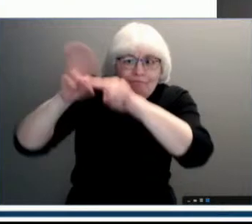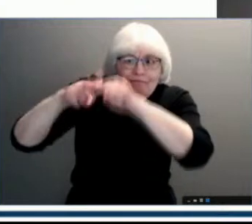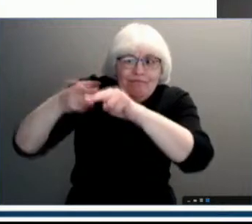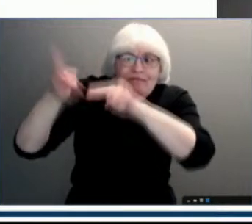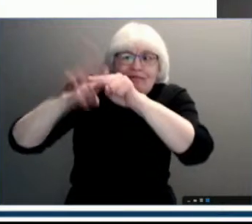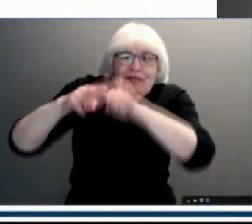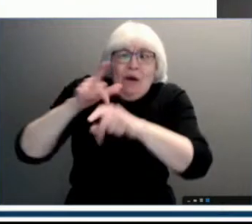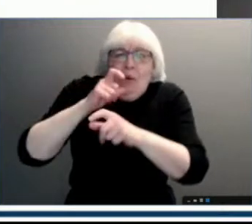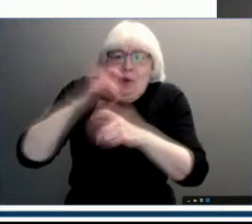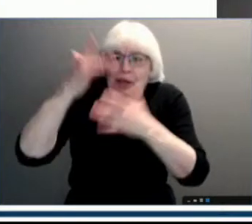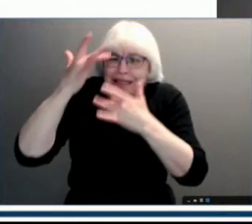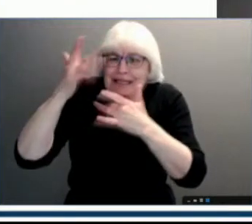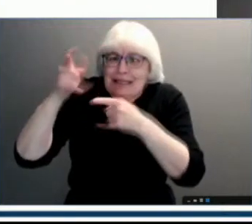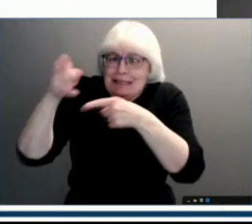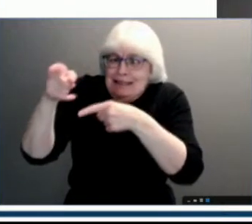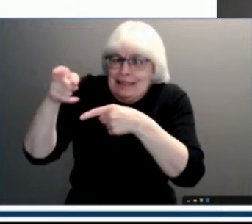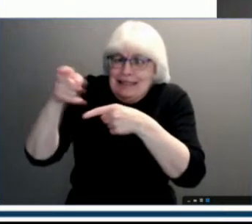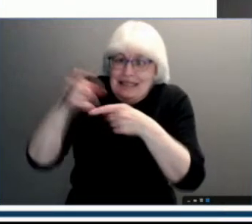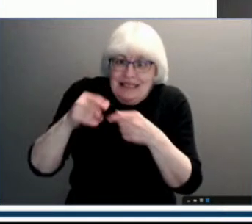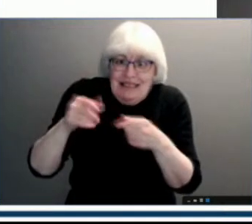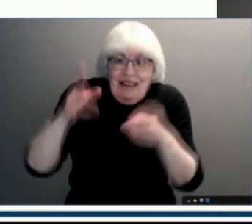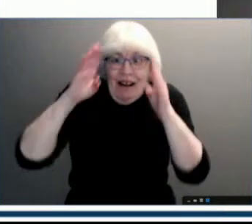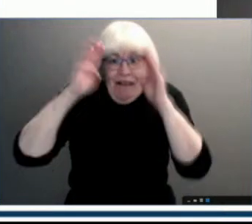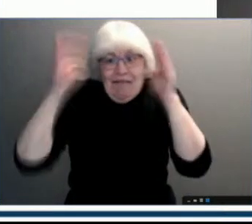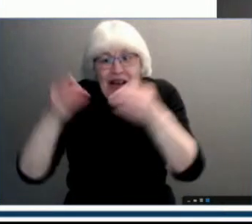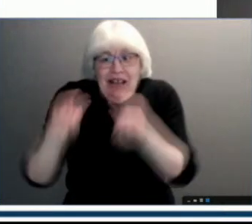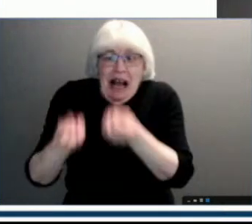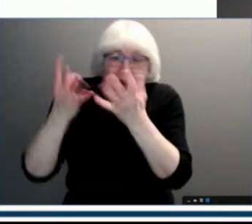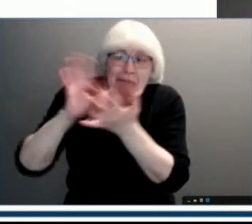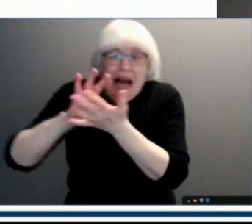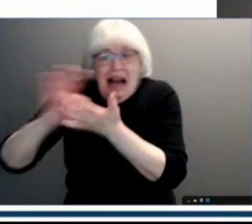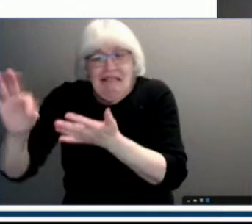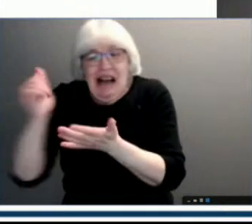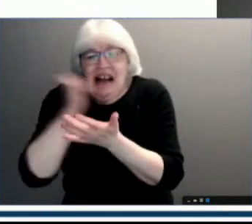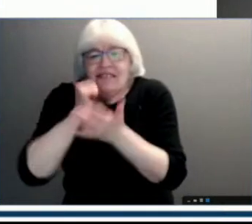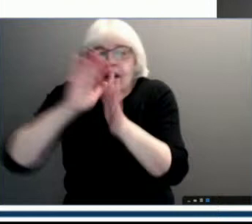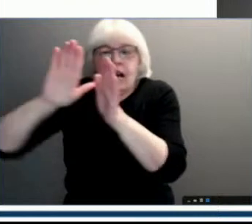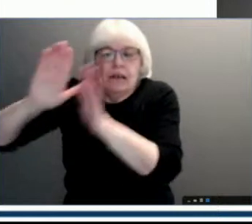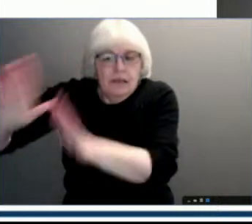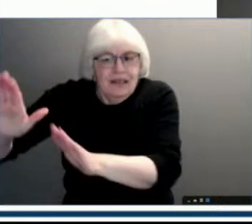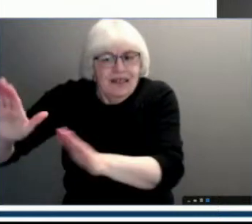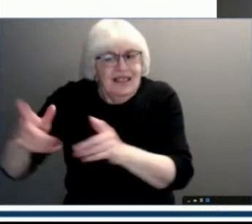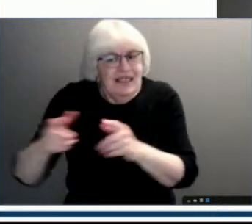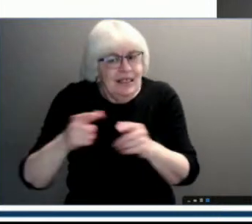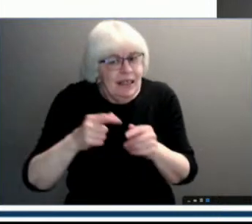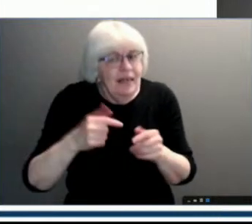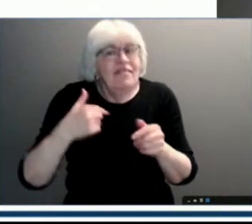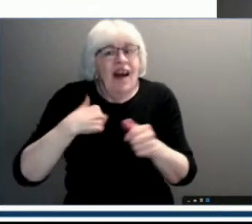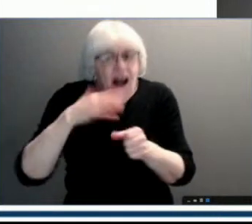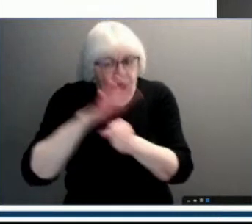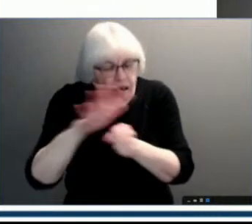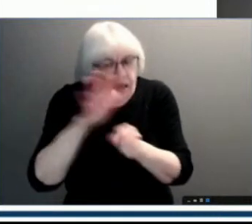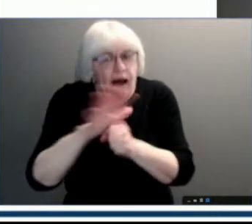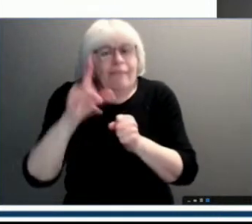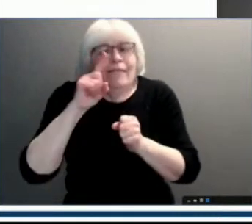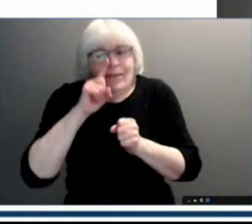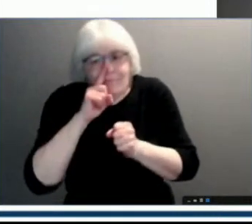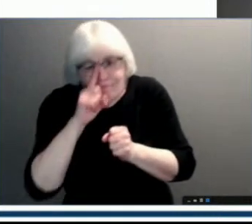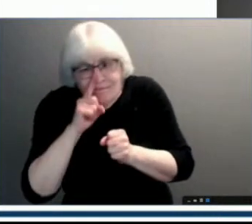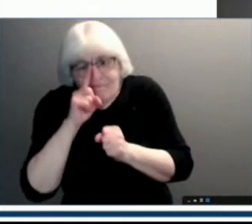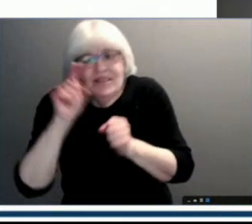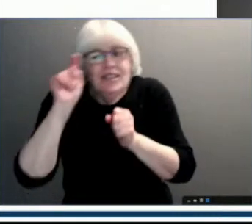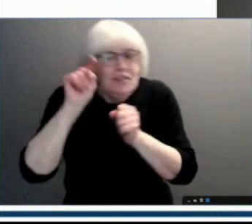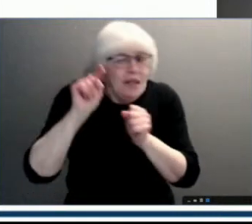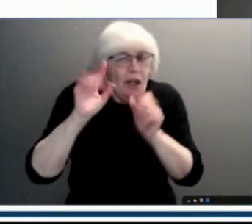case counts. We certainly have enough testing going on to monitor the where we are on the